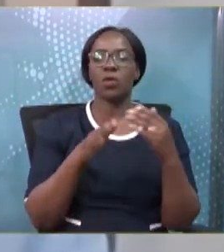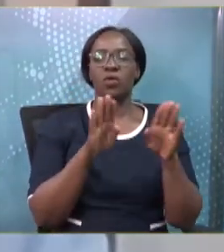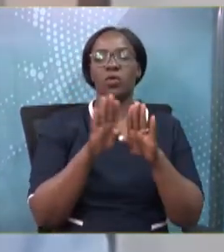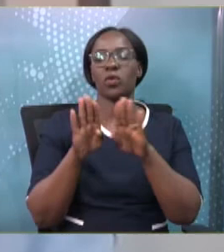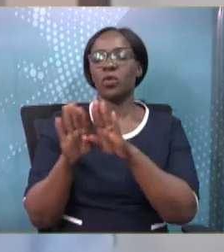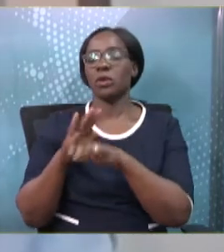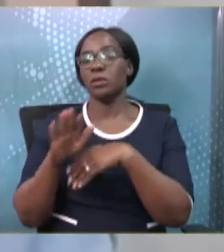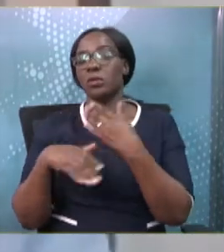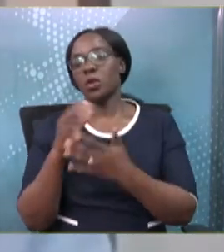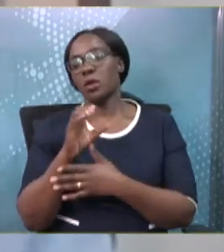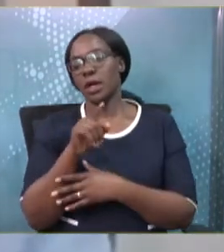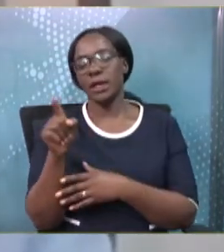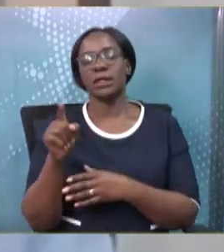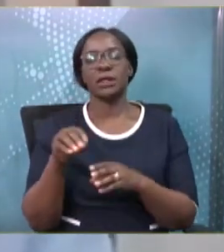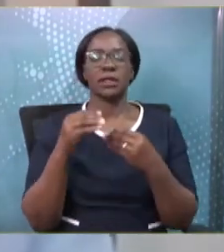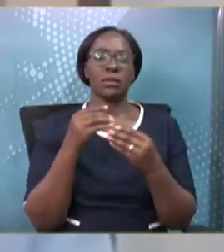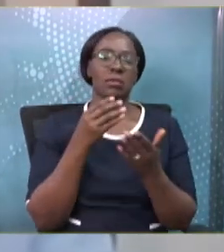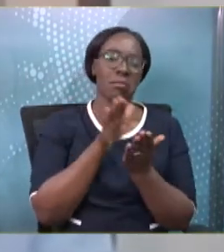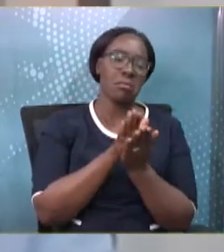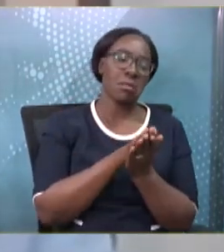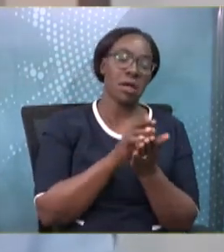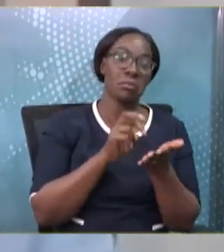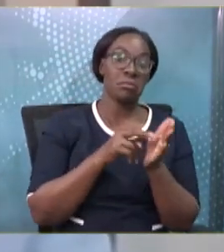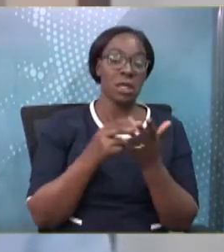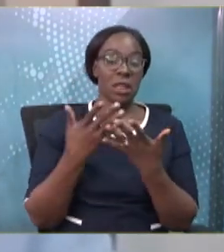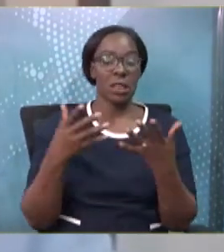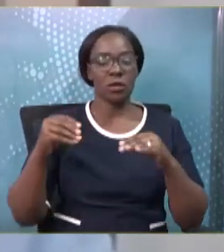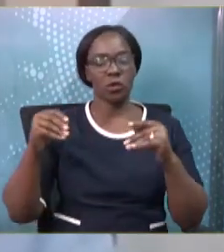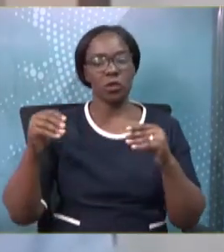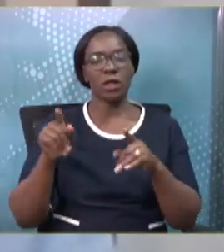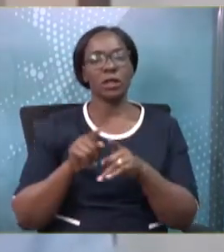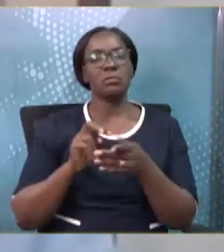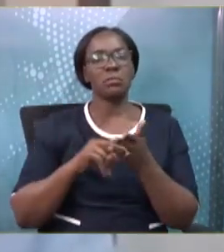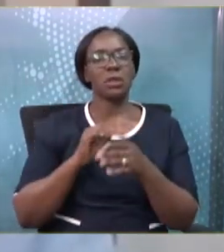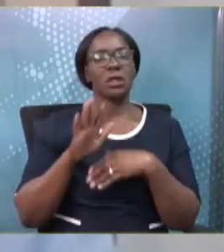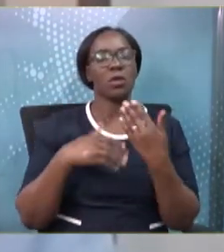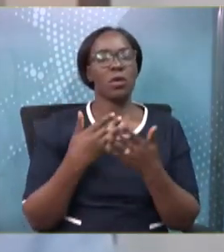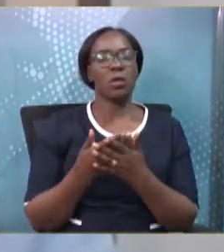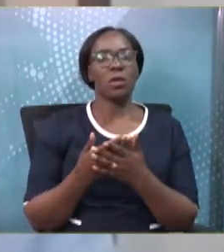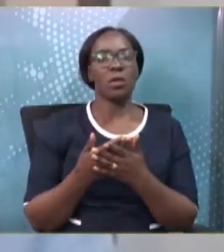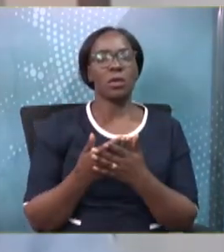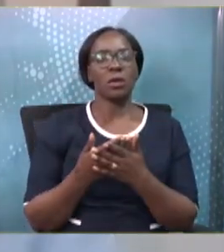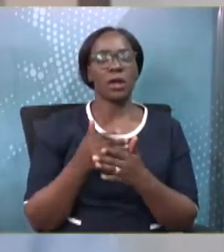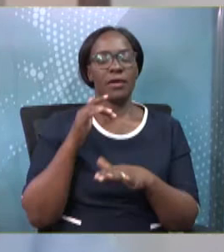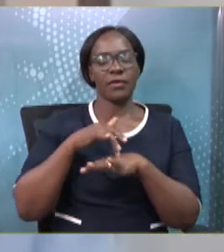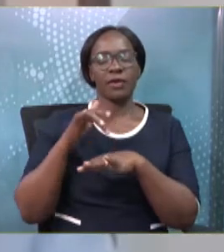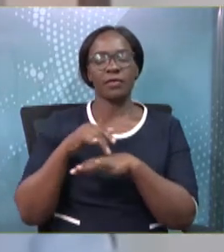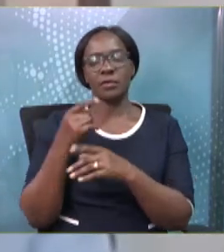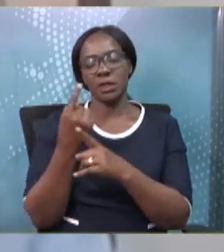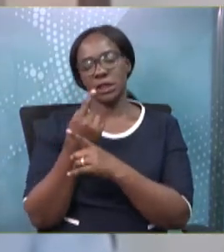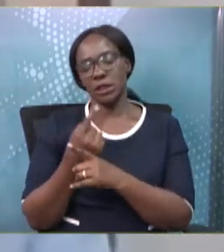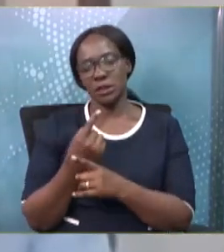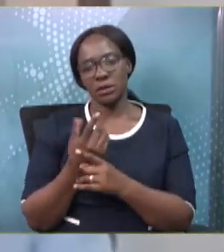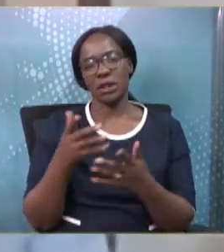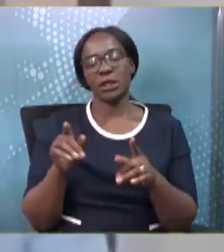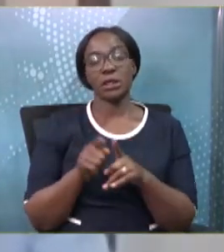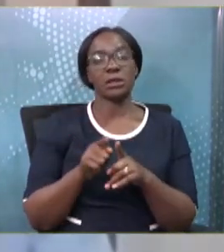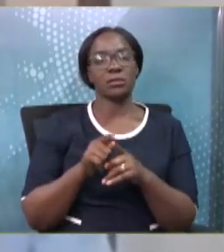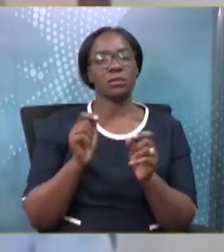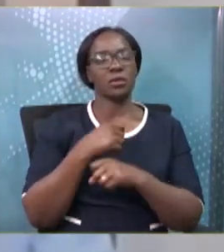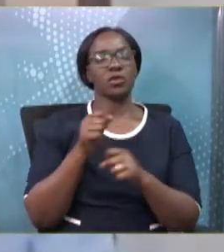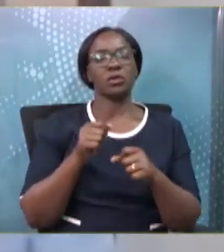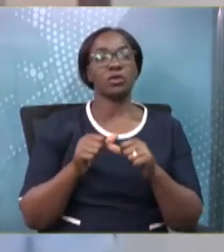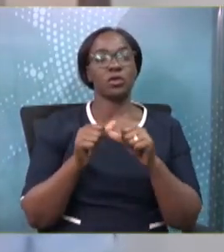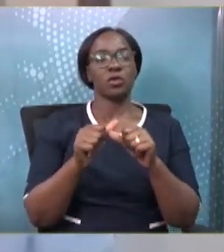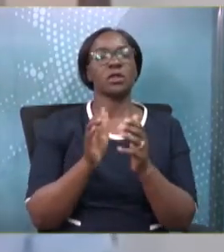clients to banks. So when we say deteriorating asset quality, it means all being affected by the virus aren't able to keep up